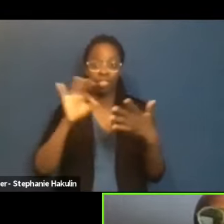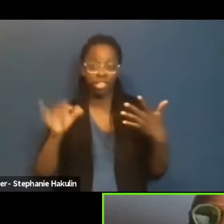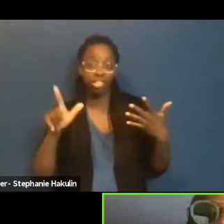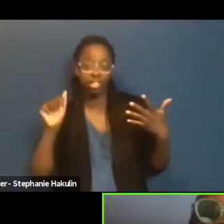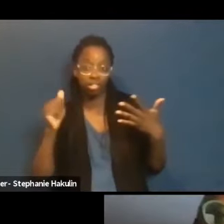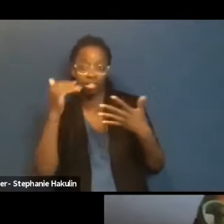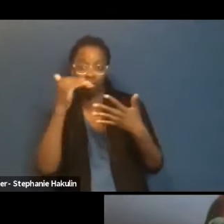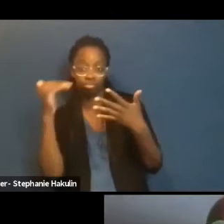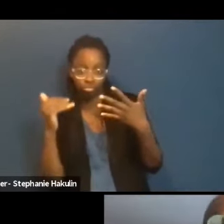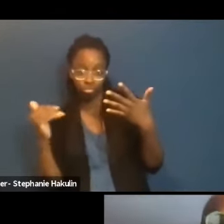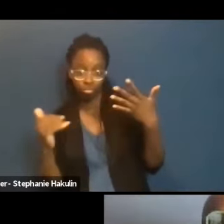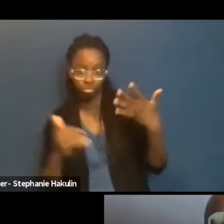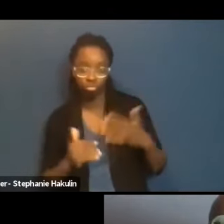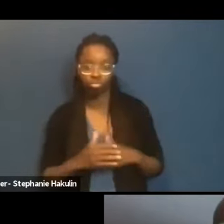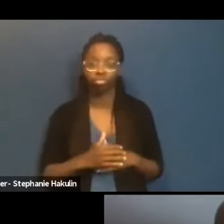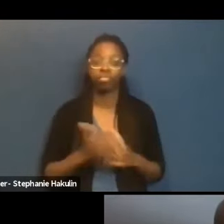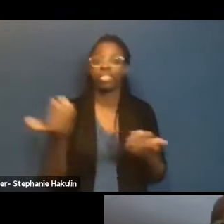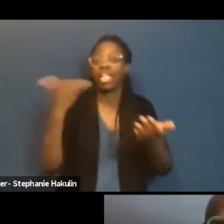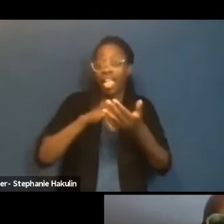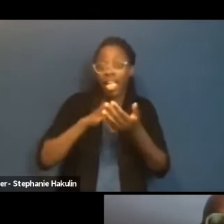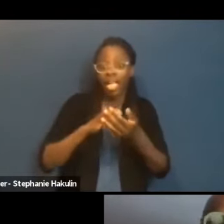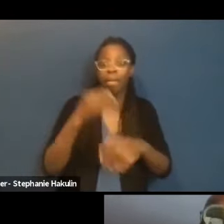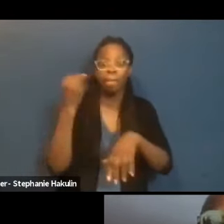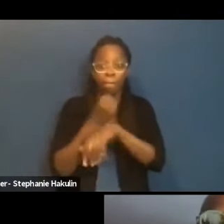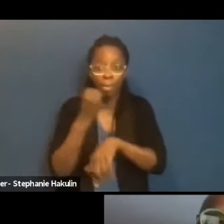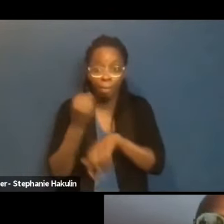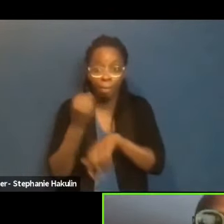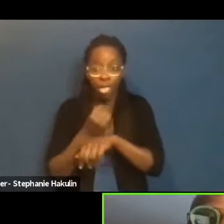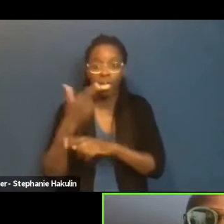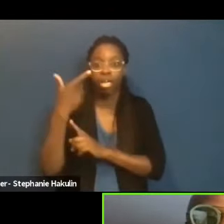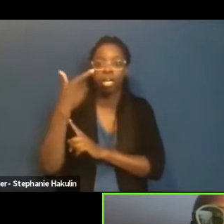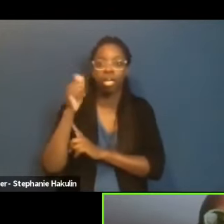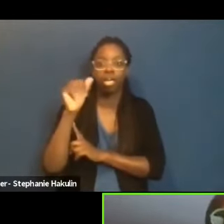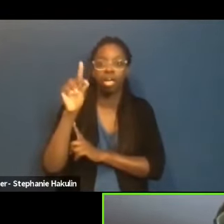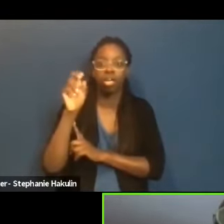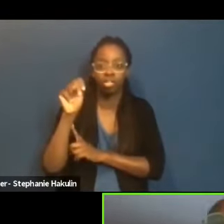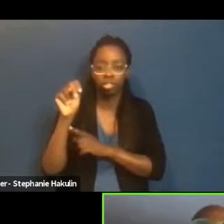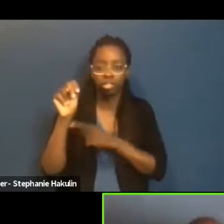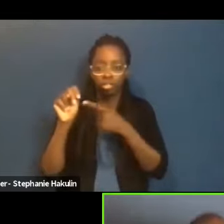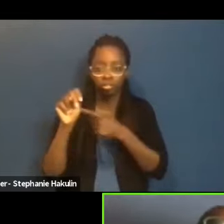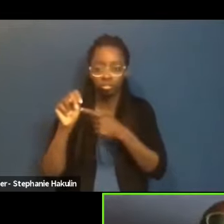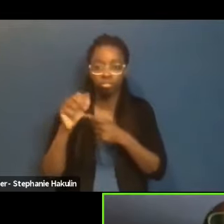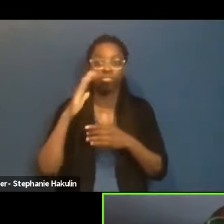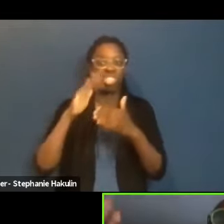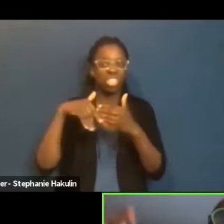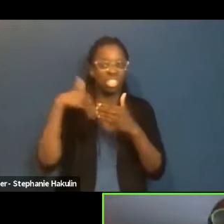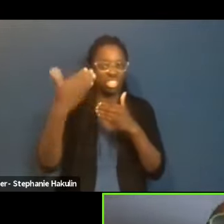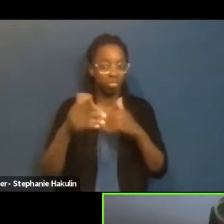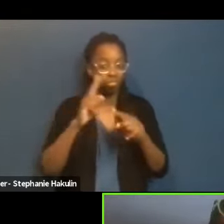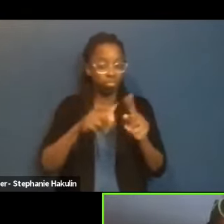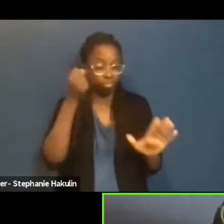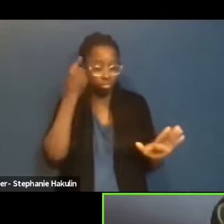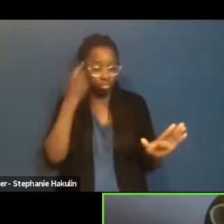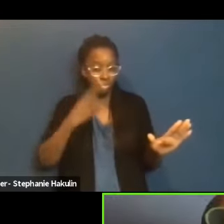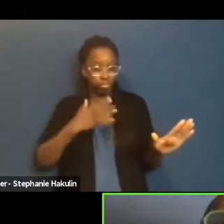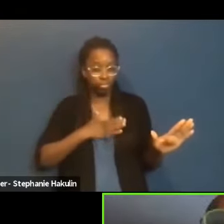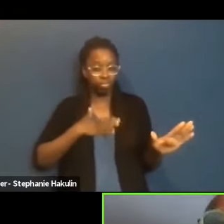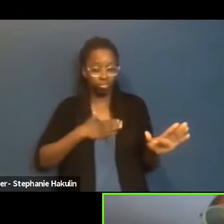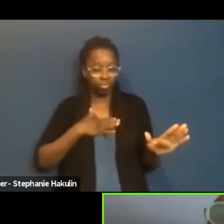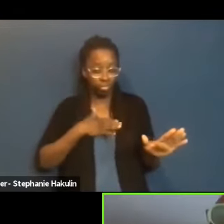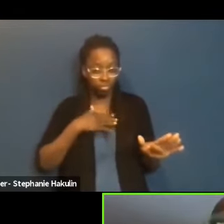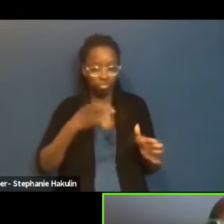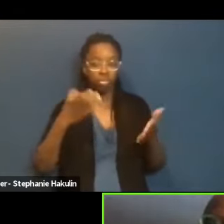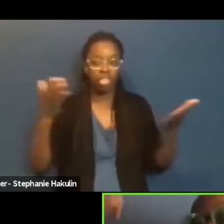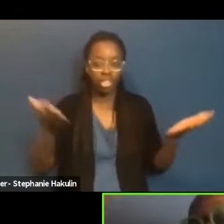Gardens, y'all are on deck. But brave new voices, please do the Cabbage Patch, do the Running Man, do an